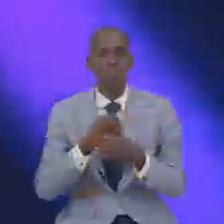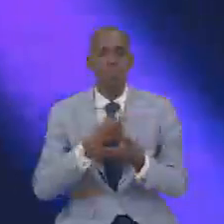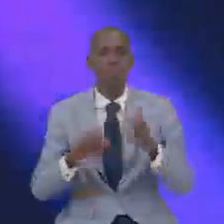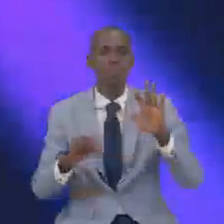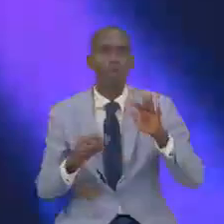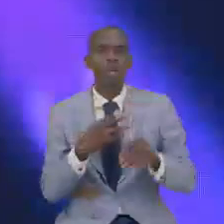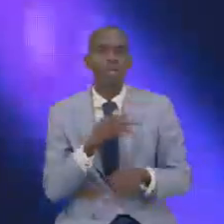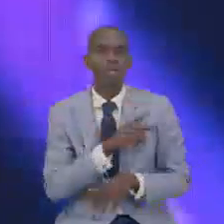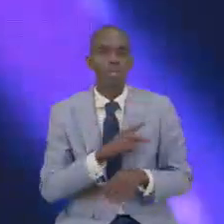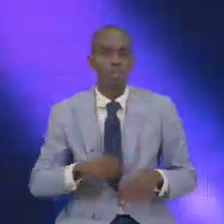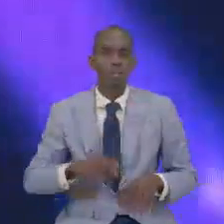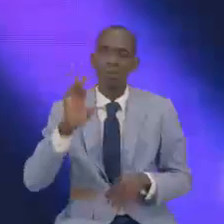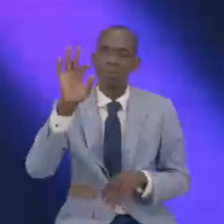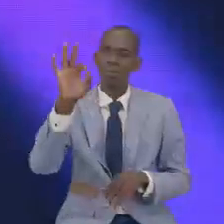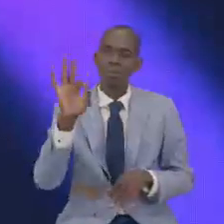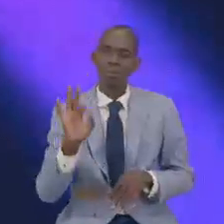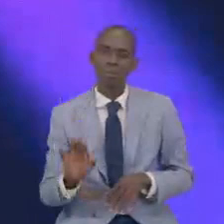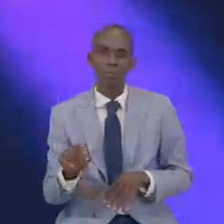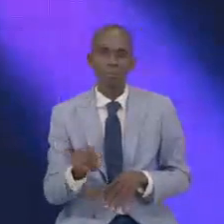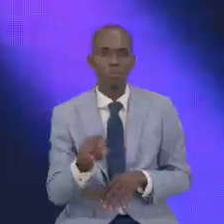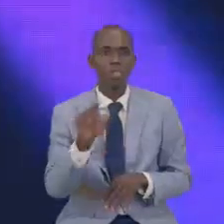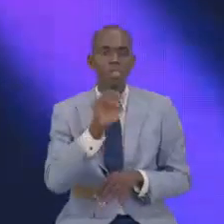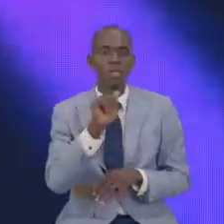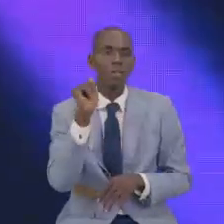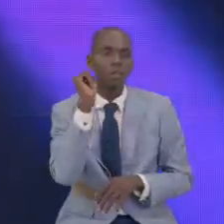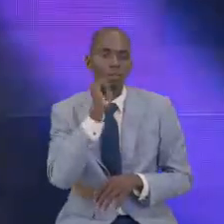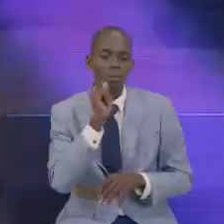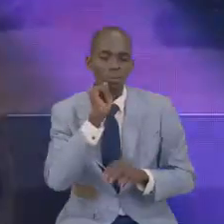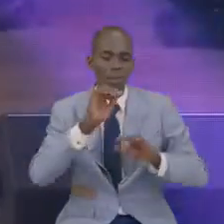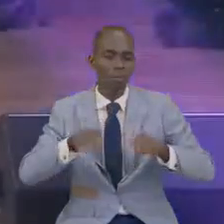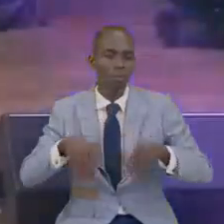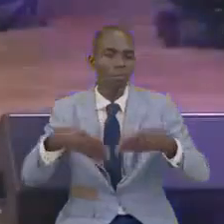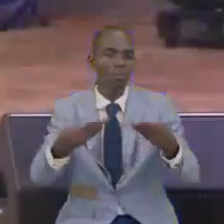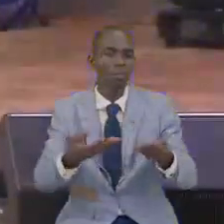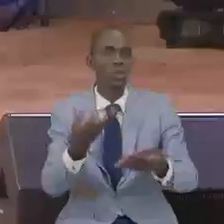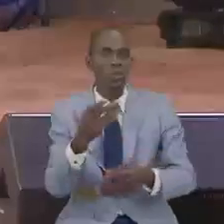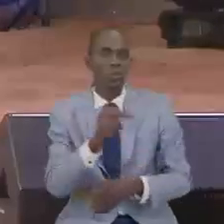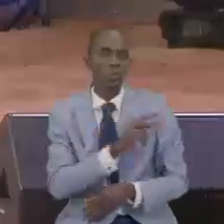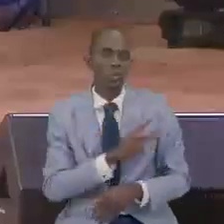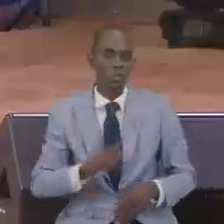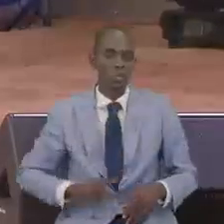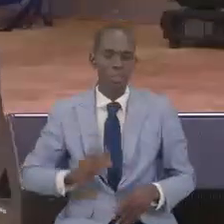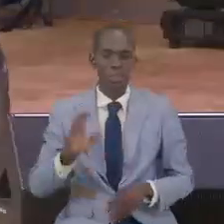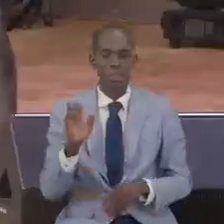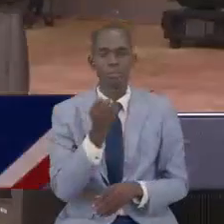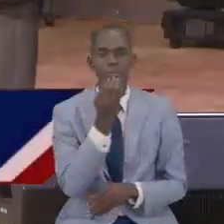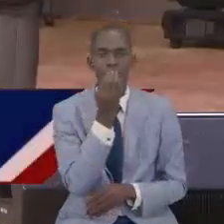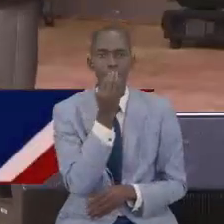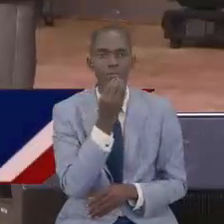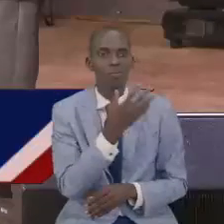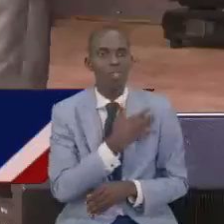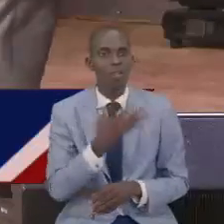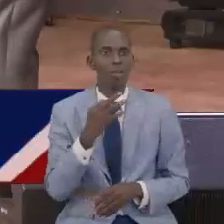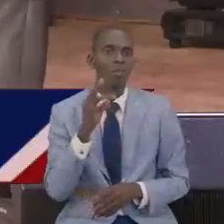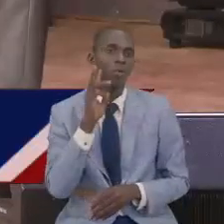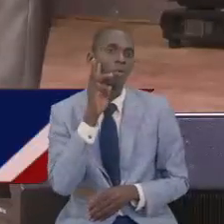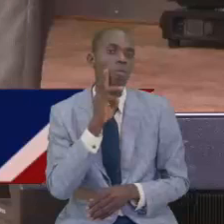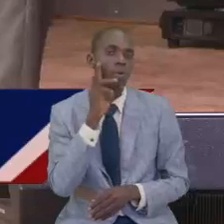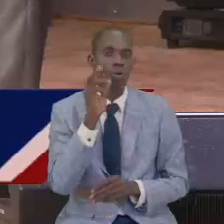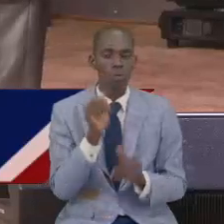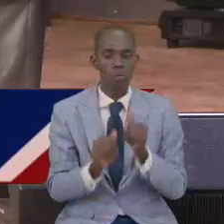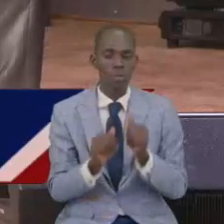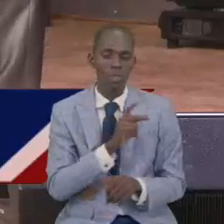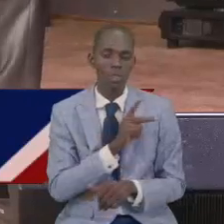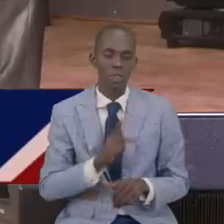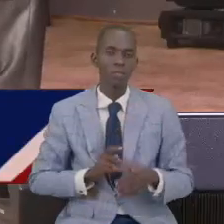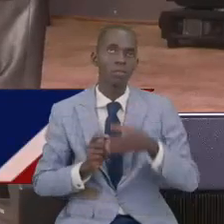king appointed them a daily provision of the king's meat and of the wine which he